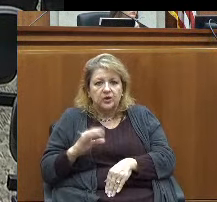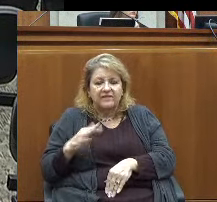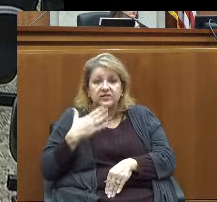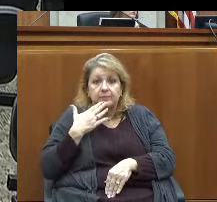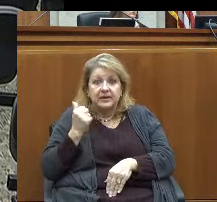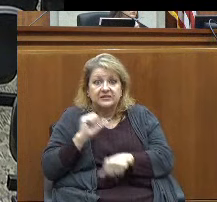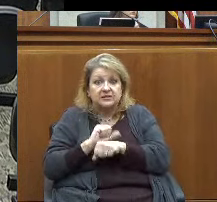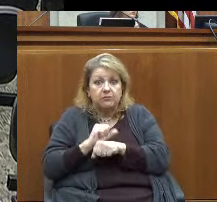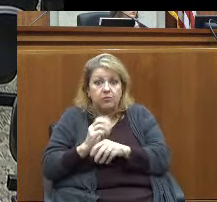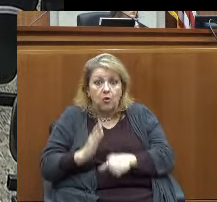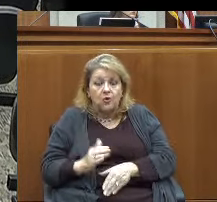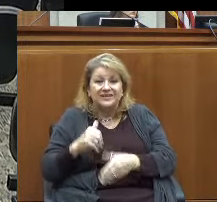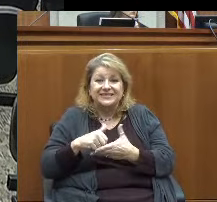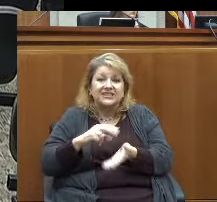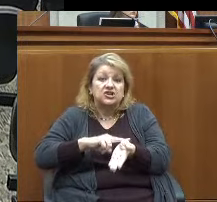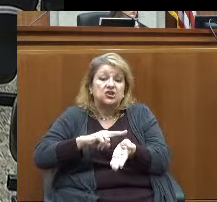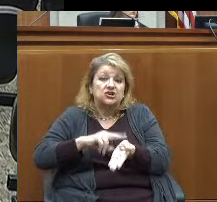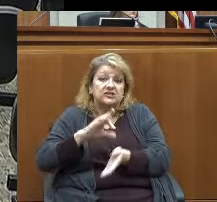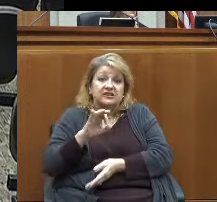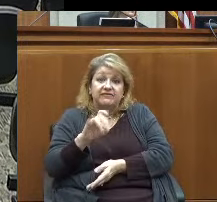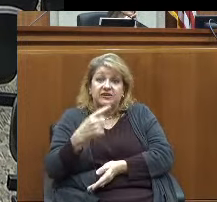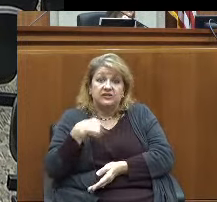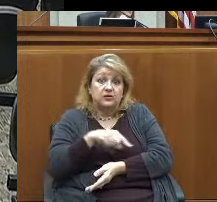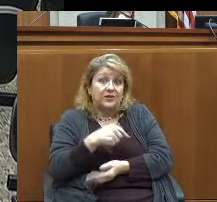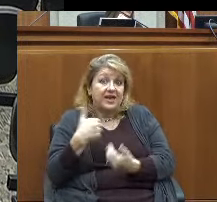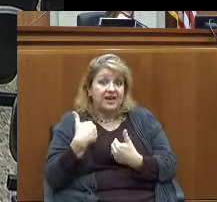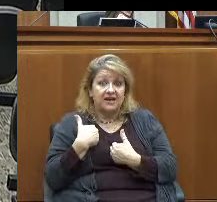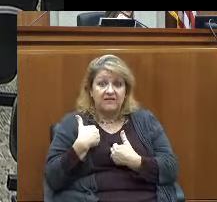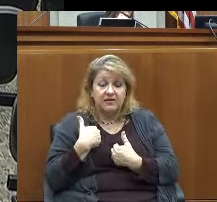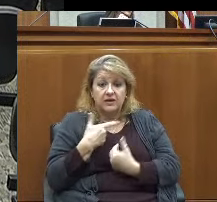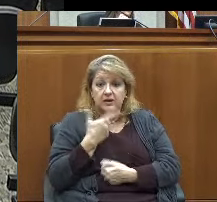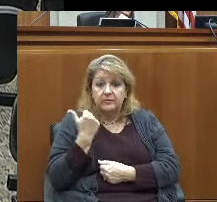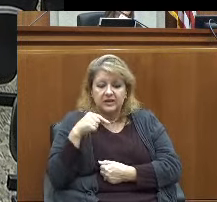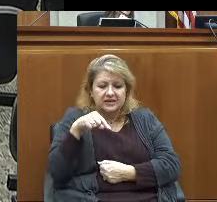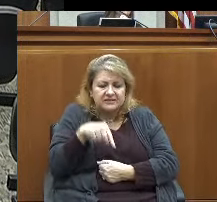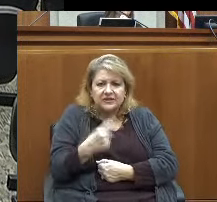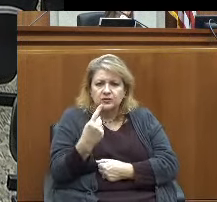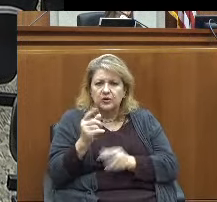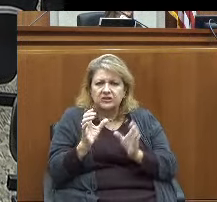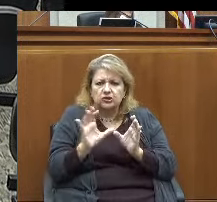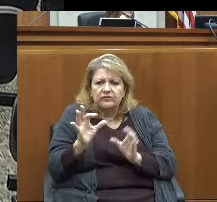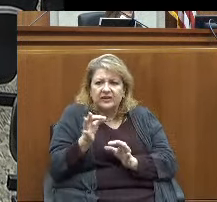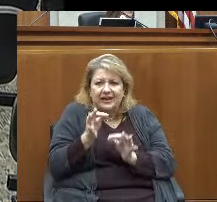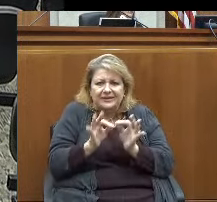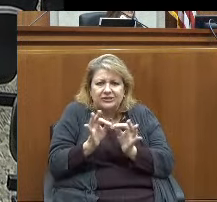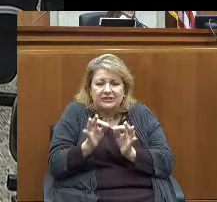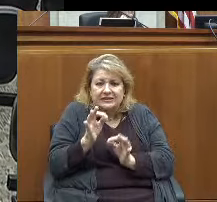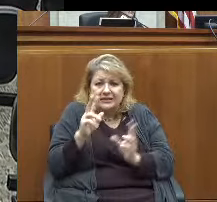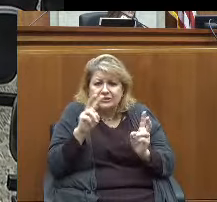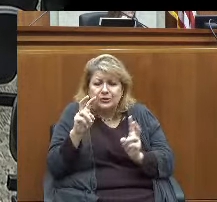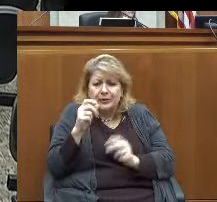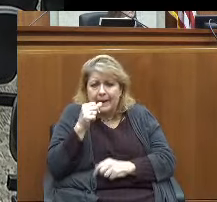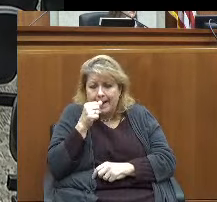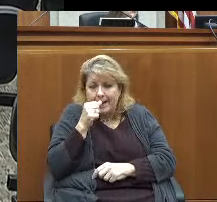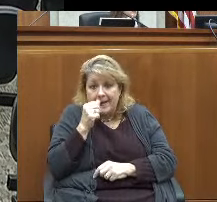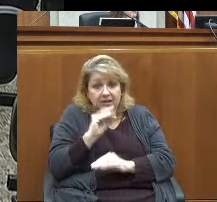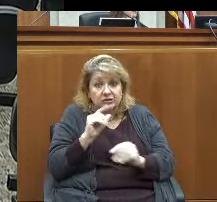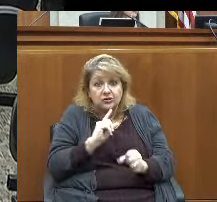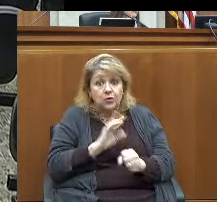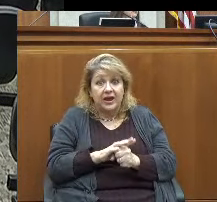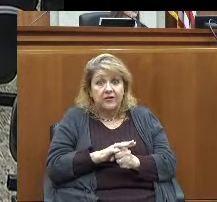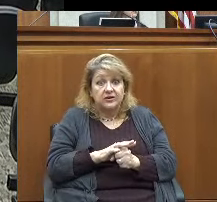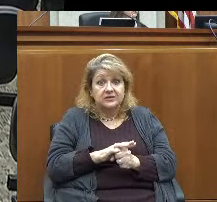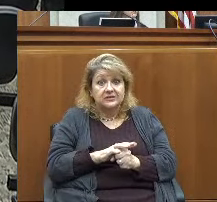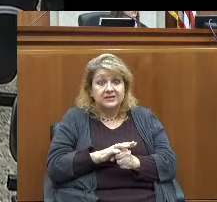of the best employees in the nursing field that we have just because of this certification issue? There would be no